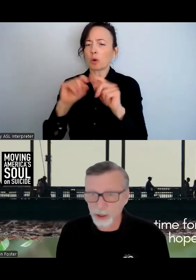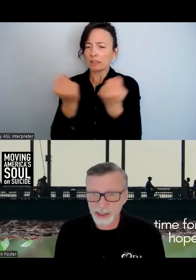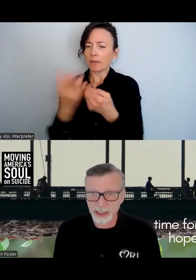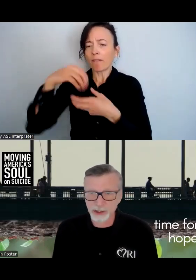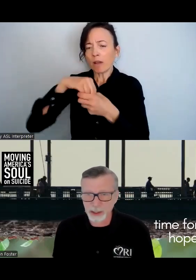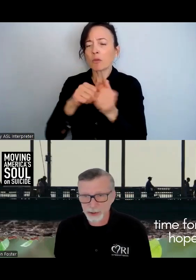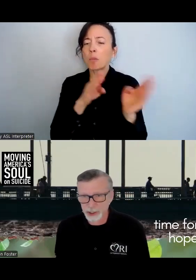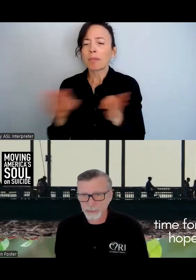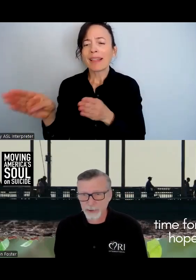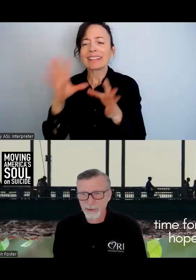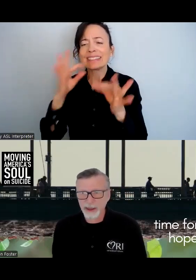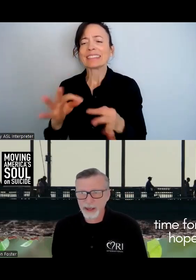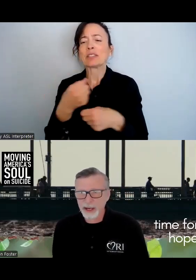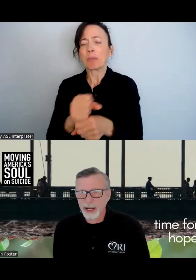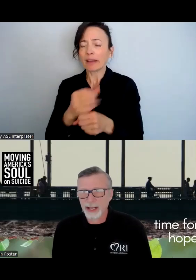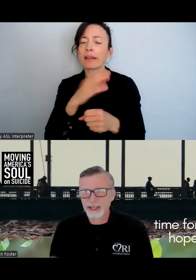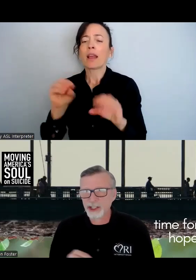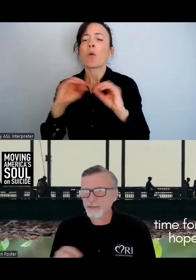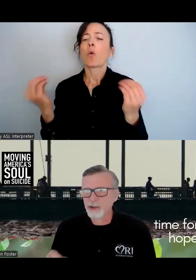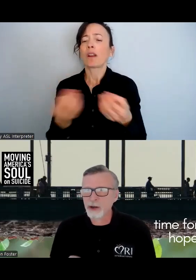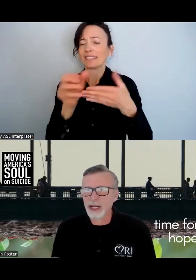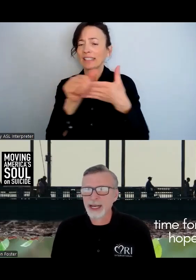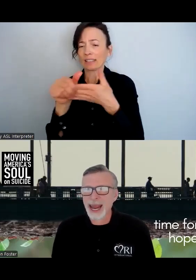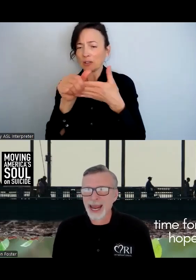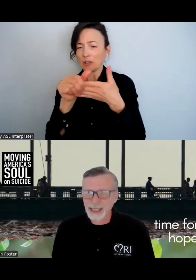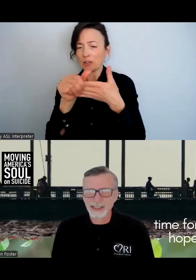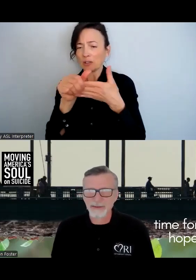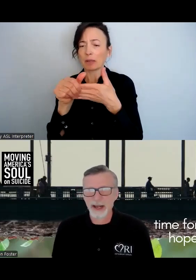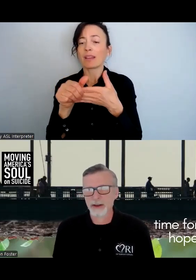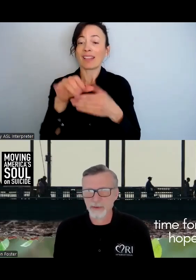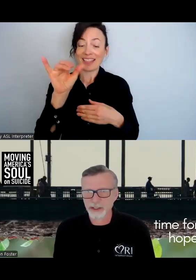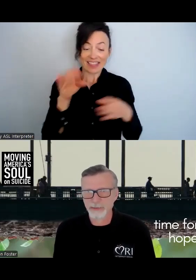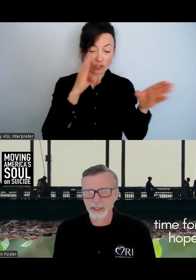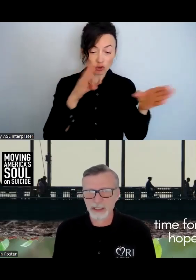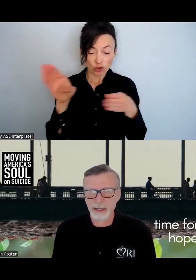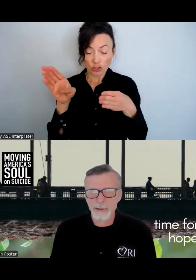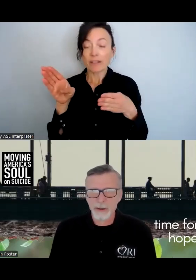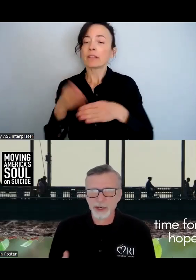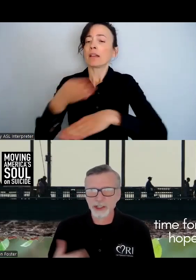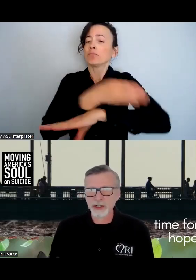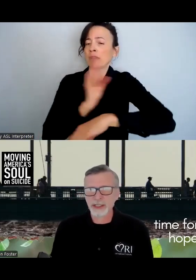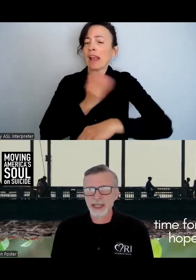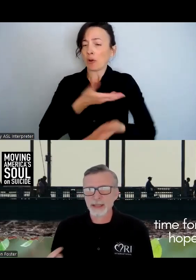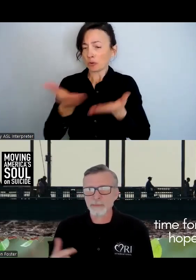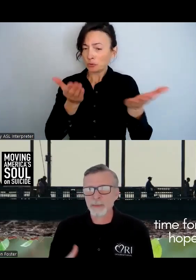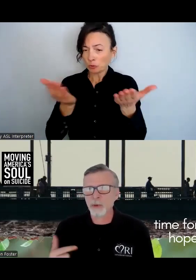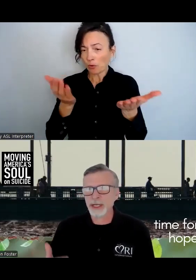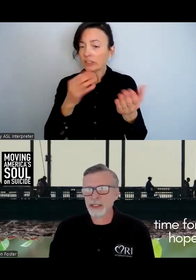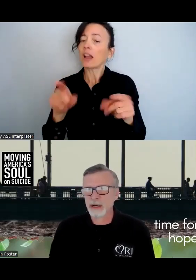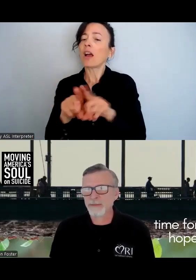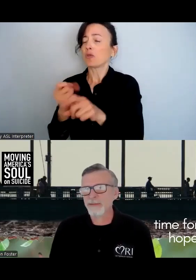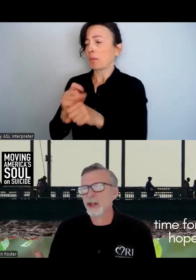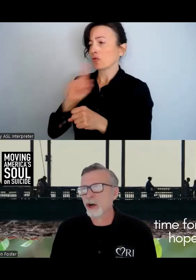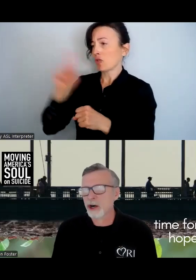and the organizational leadership. And this shift not only enhances the value of our services, but ensures that the people